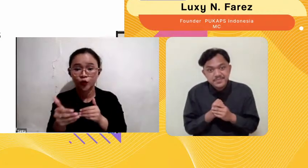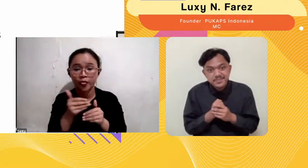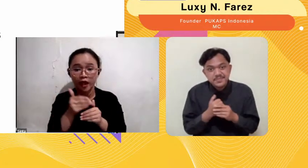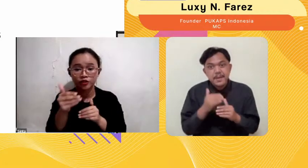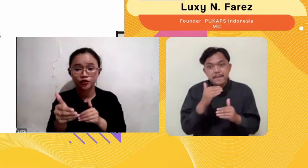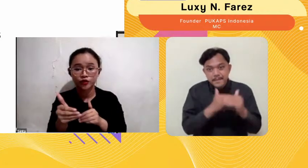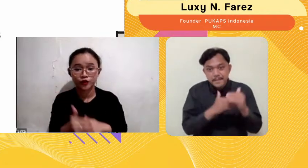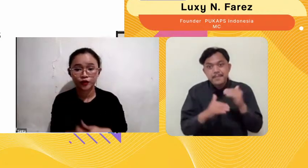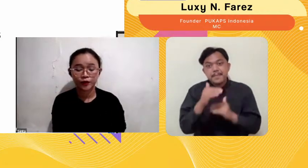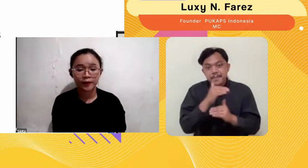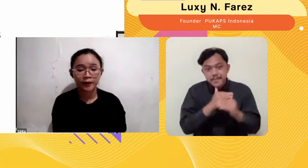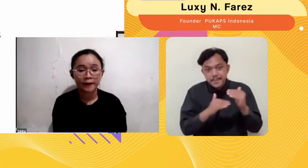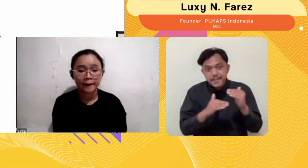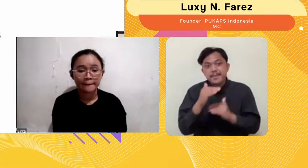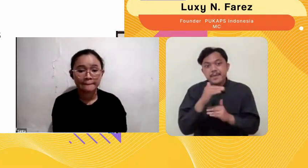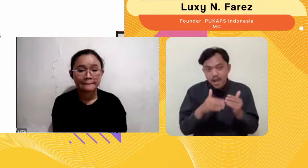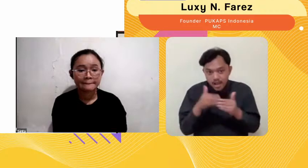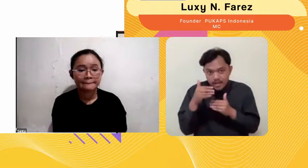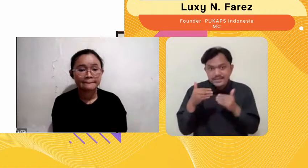Is there